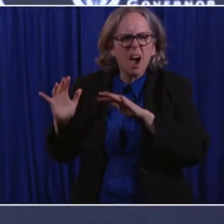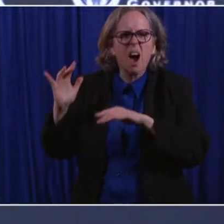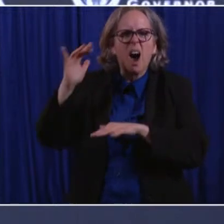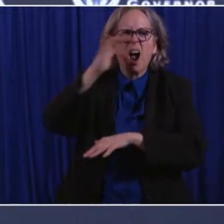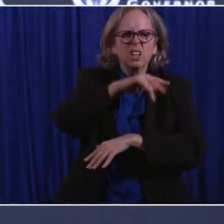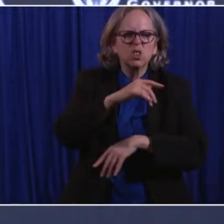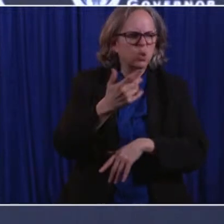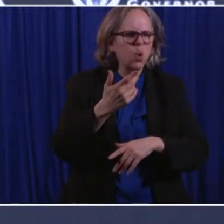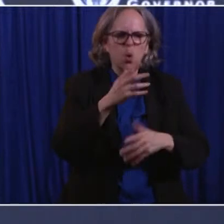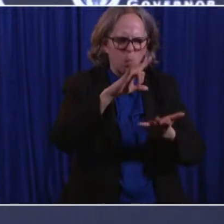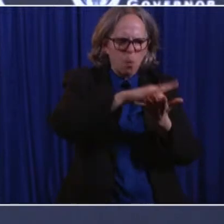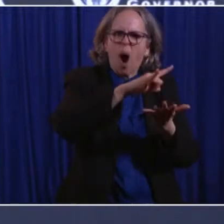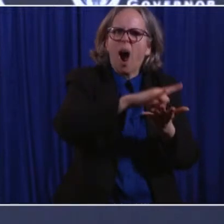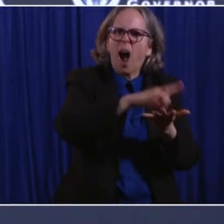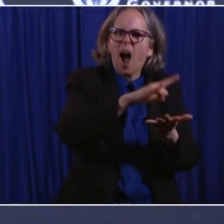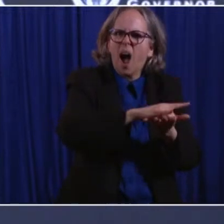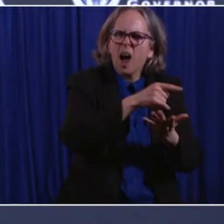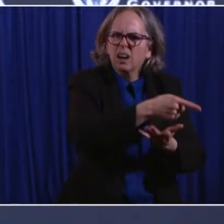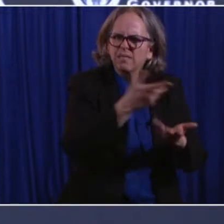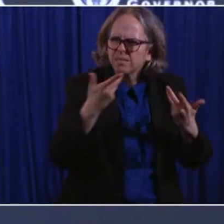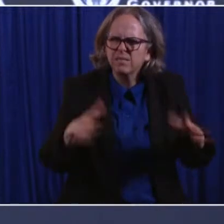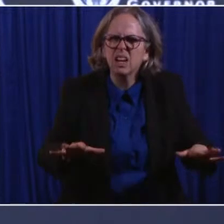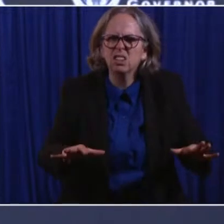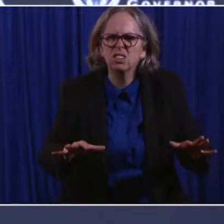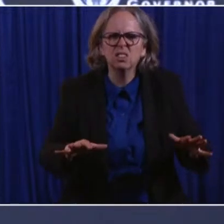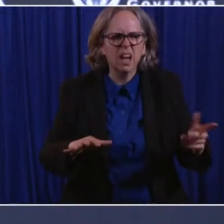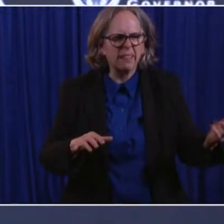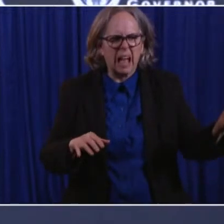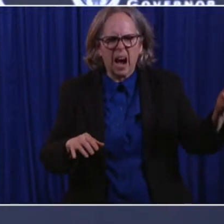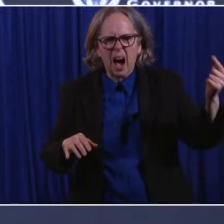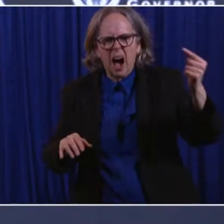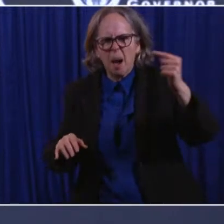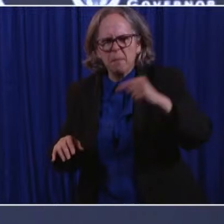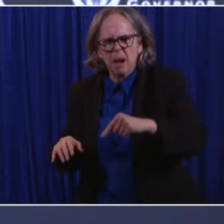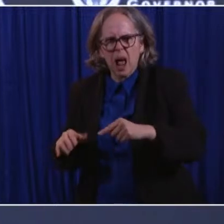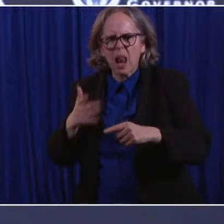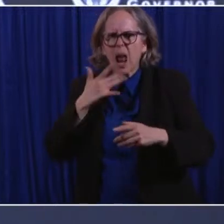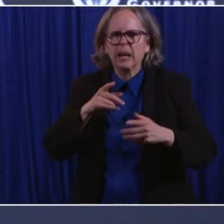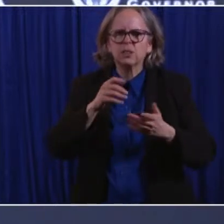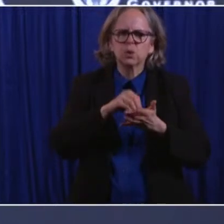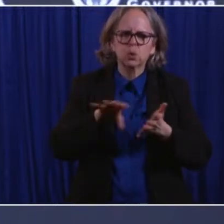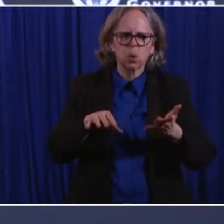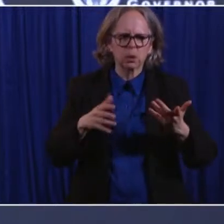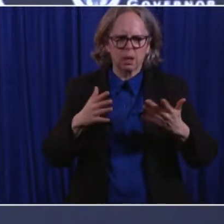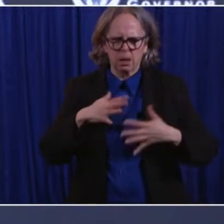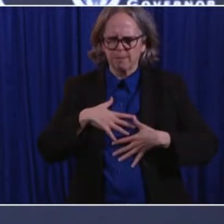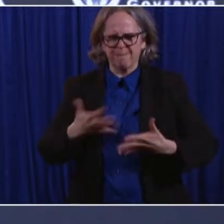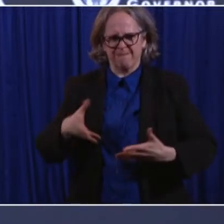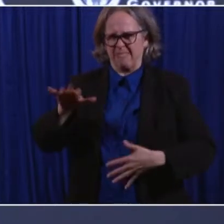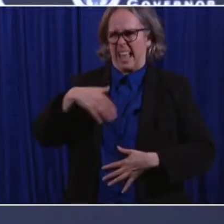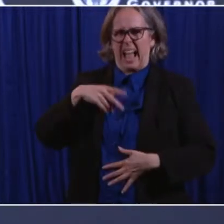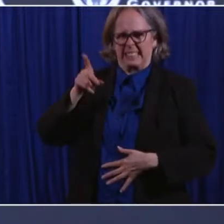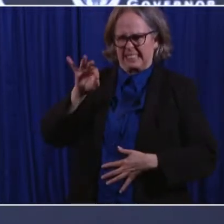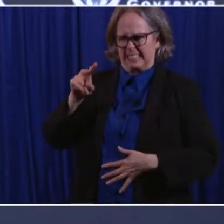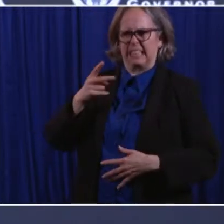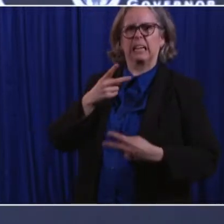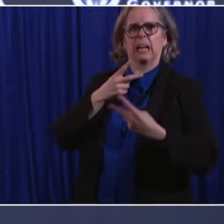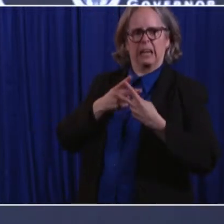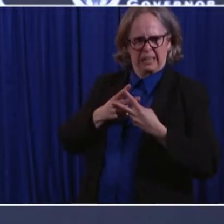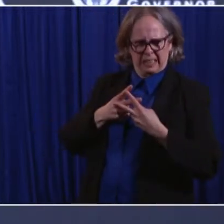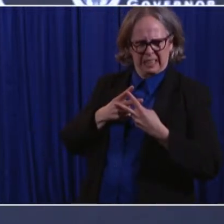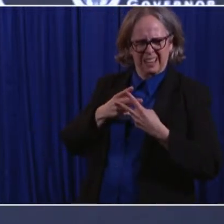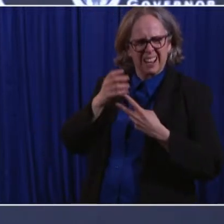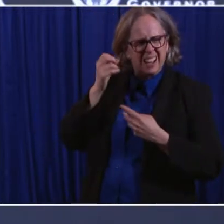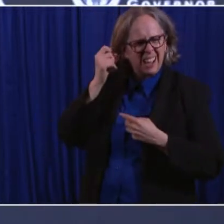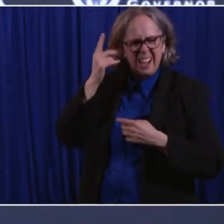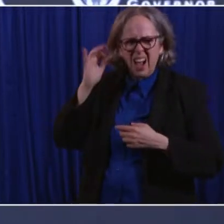to quarantine. They were great. And it turned out there wasn't a virus, but we didn't have any way even to test the virus. We had to send it out to the